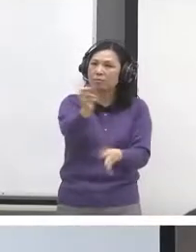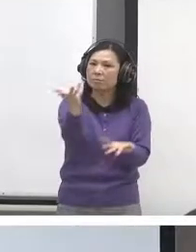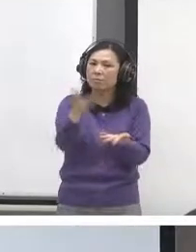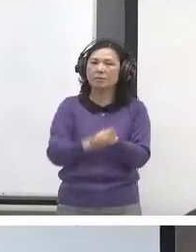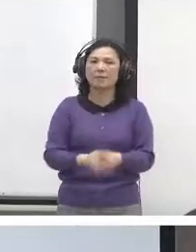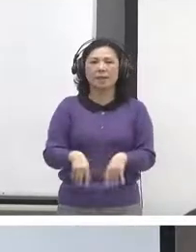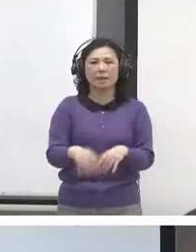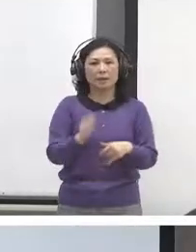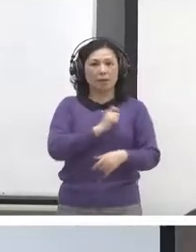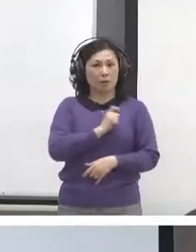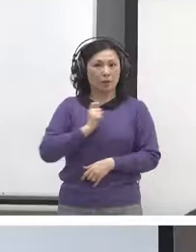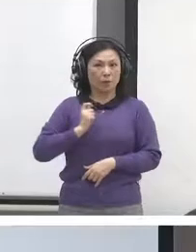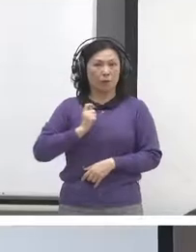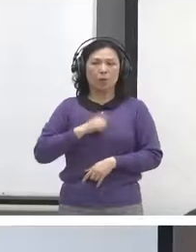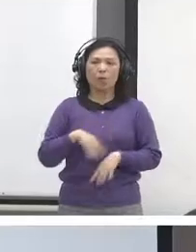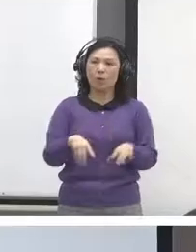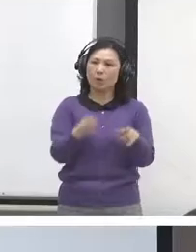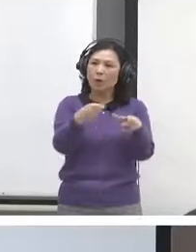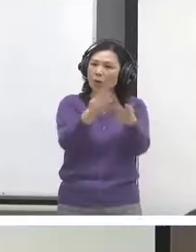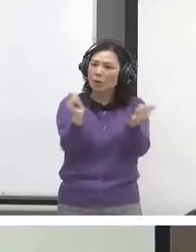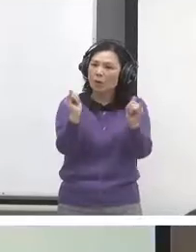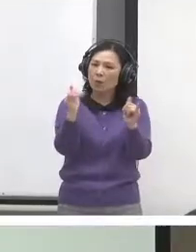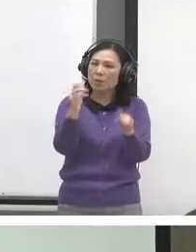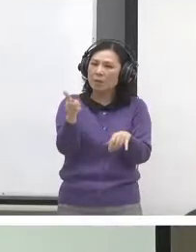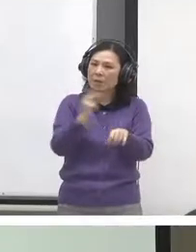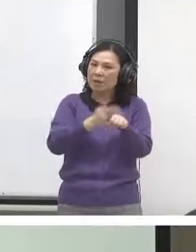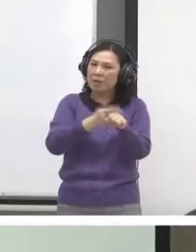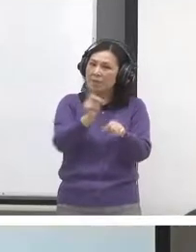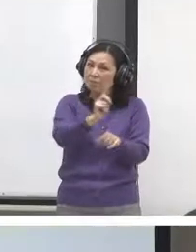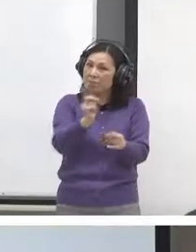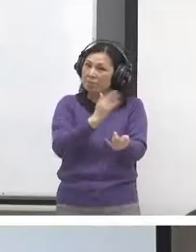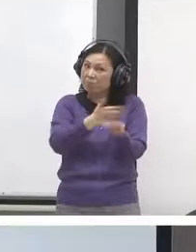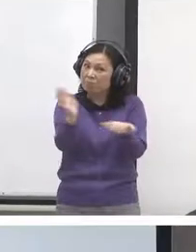has responded and dovetailed into them and to addressing them.